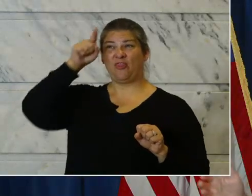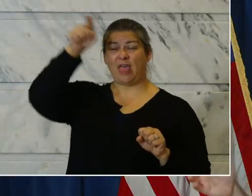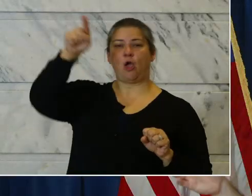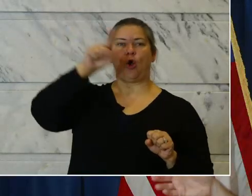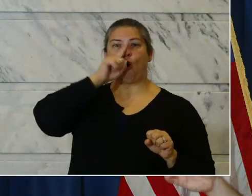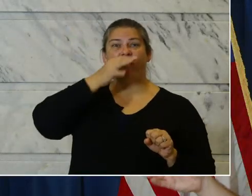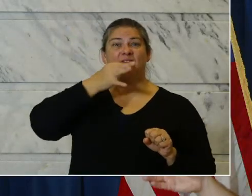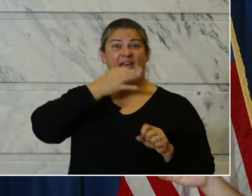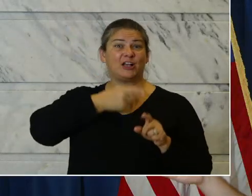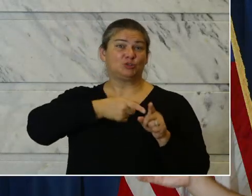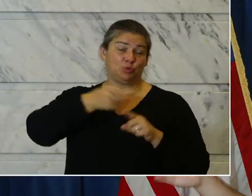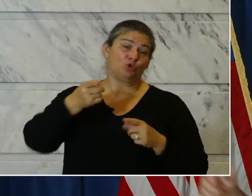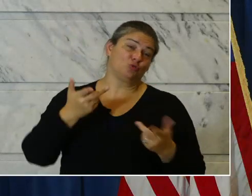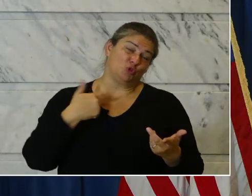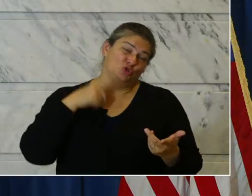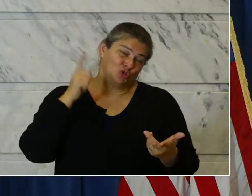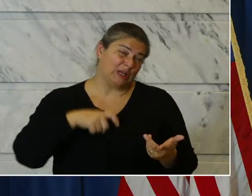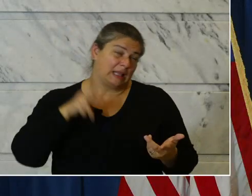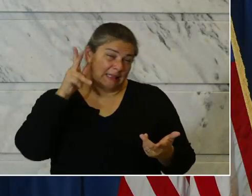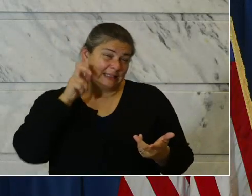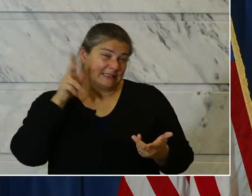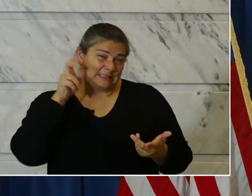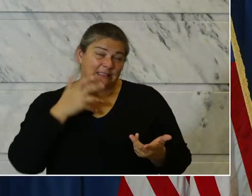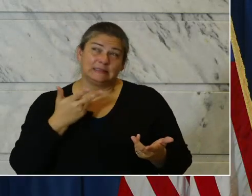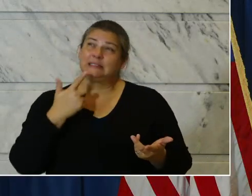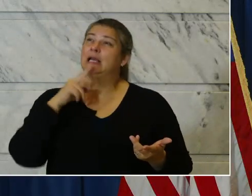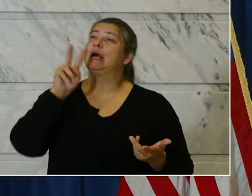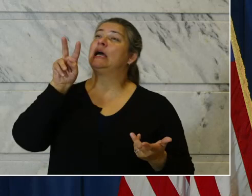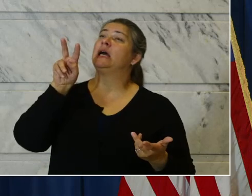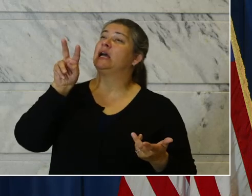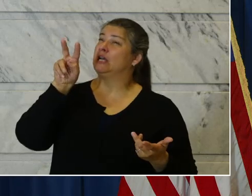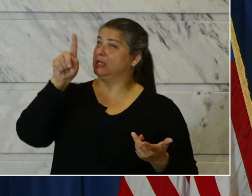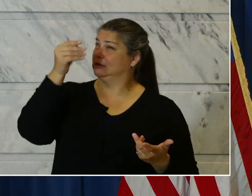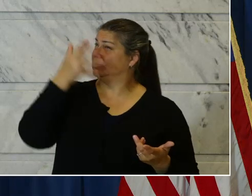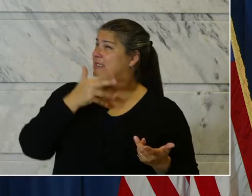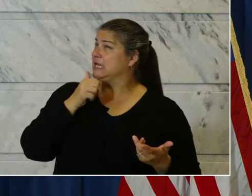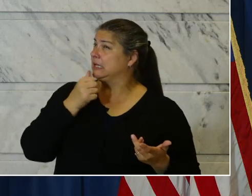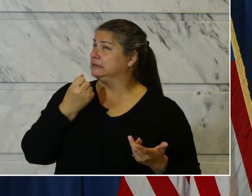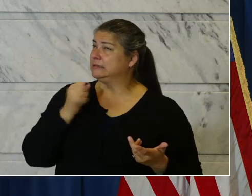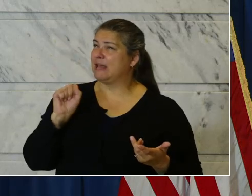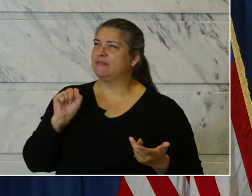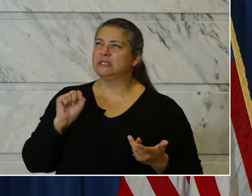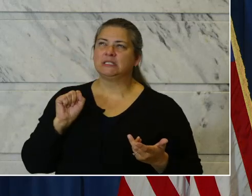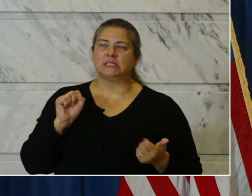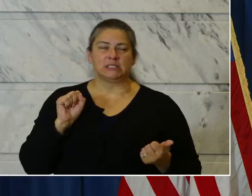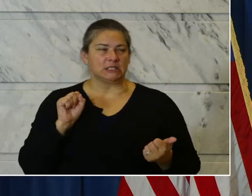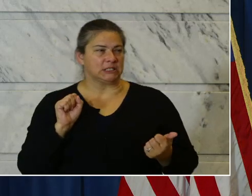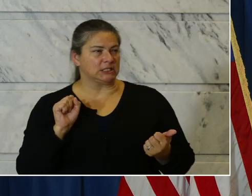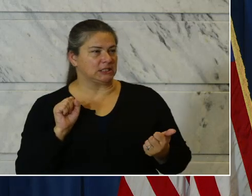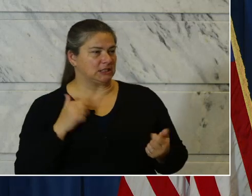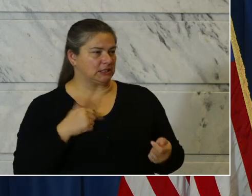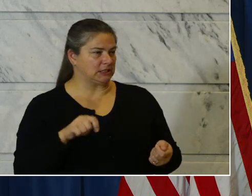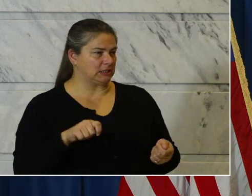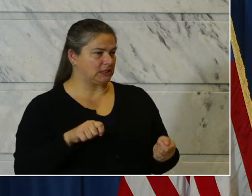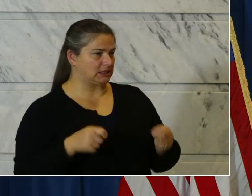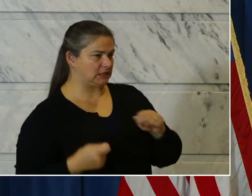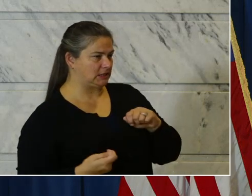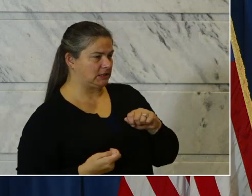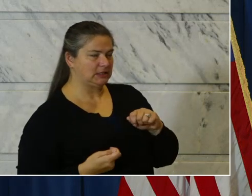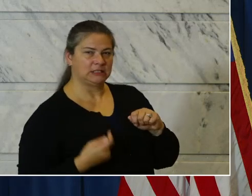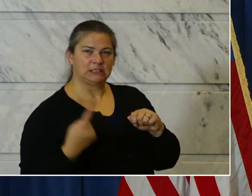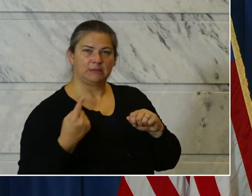ought to be just one more reason that we do this just a little differently. And really, what are we asking? That instead of holding